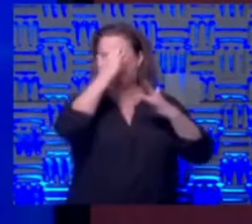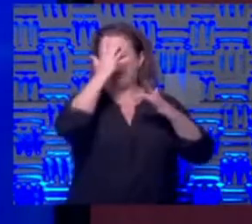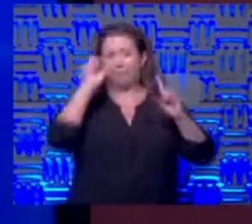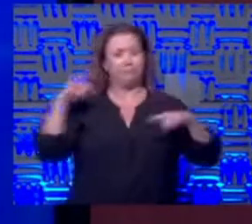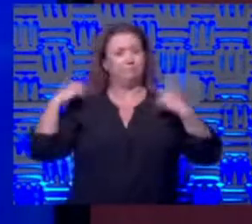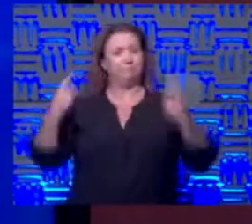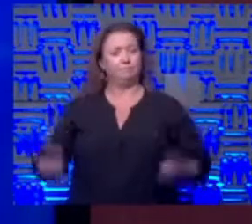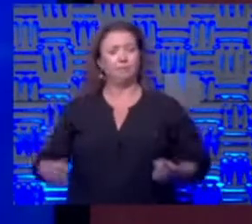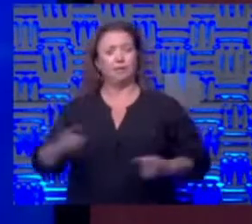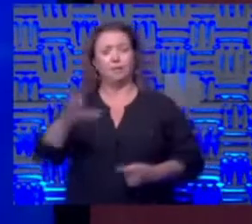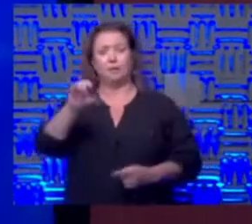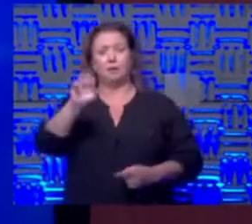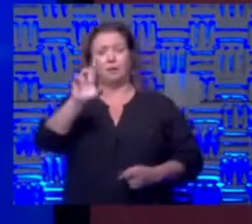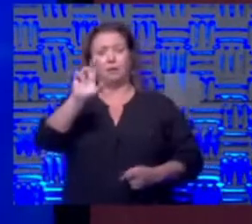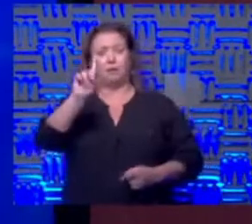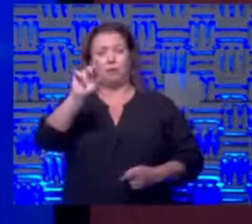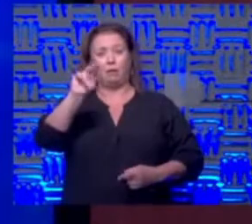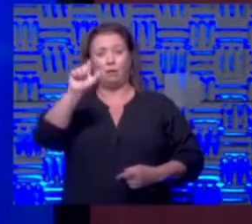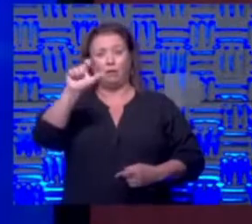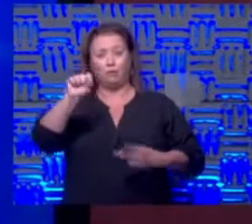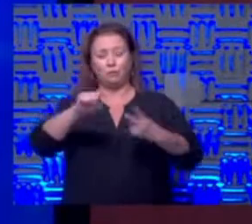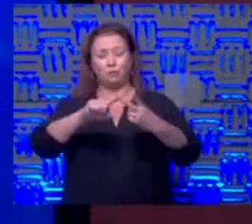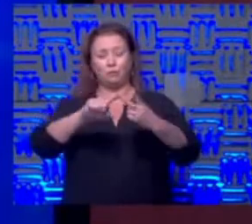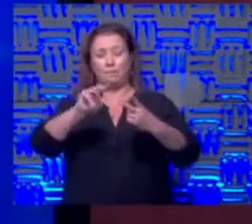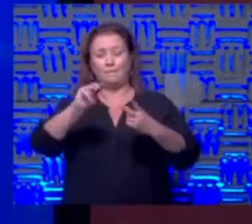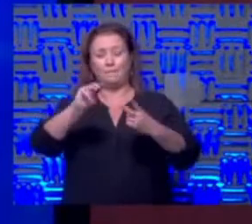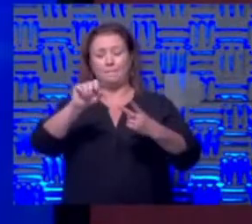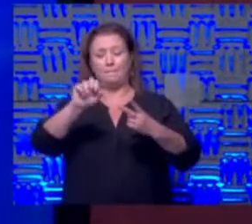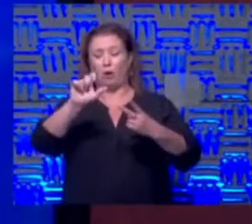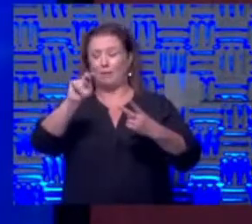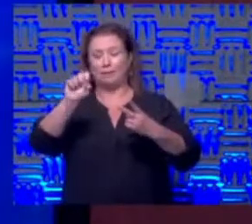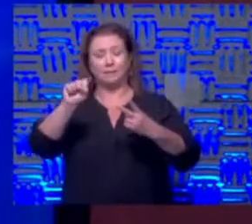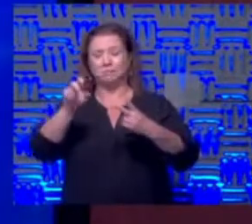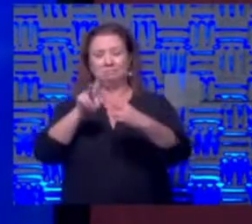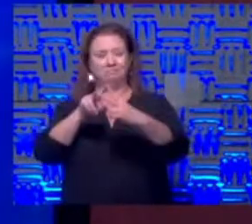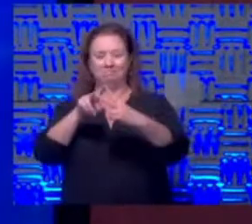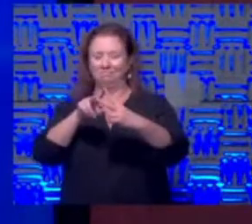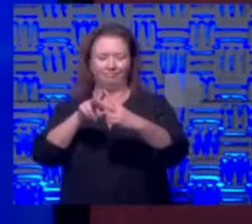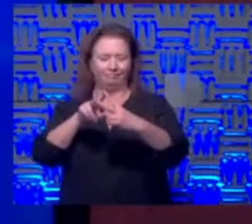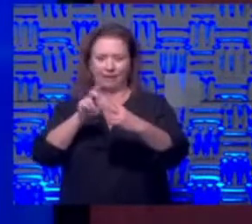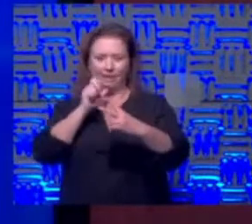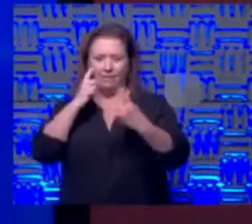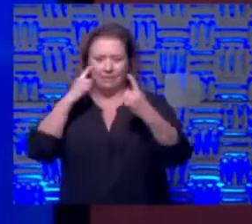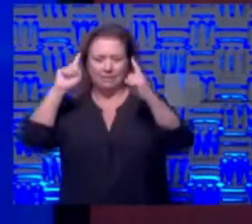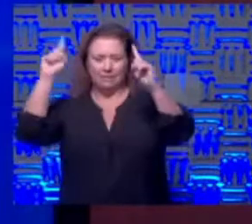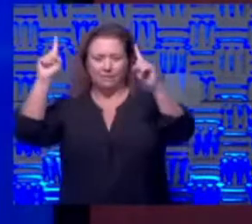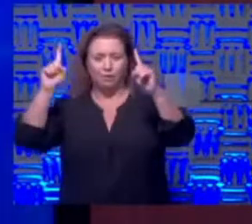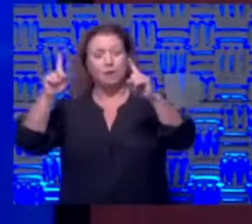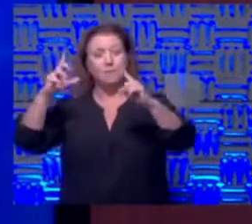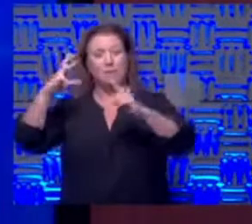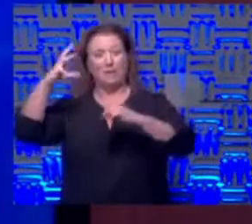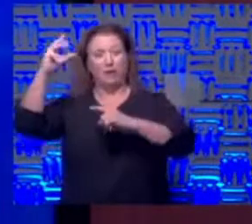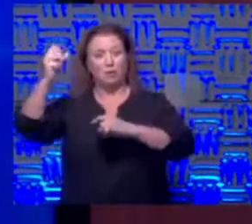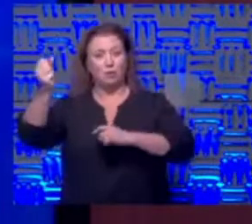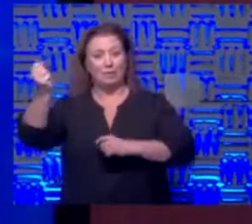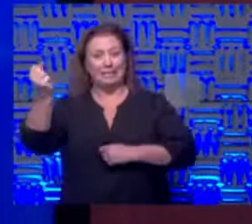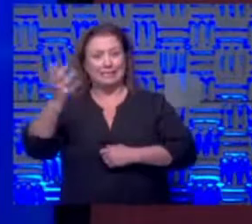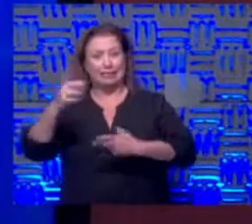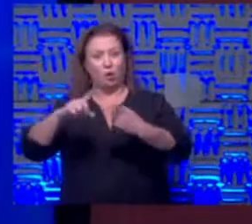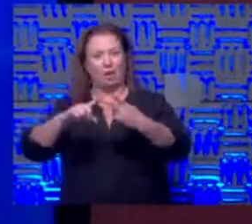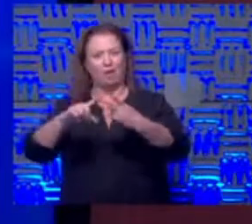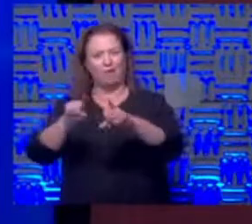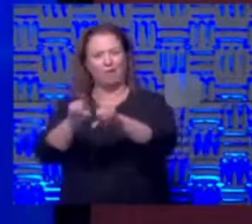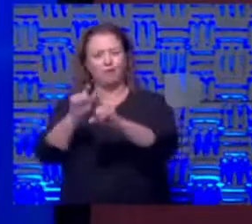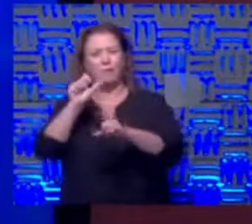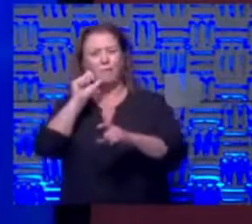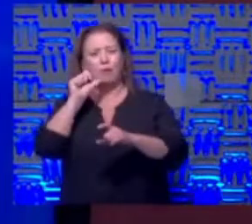the Cardinals and the Marlins didn't fare so well. But if you look at the reason around that, they went out to a casino and B, a bar. I